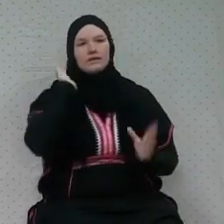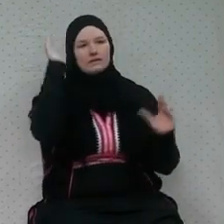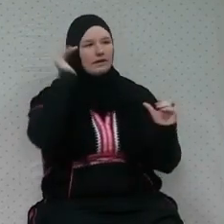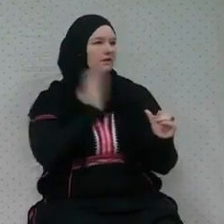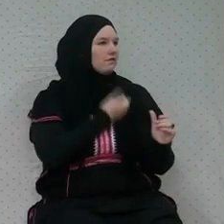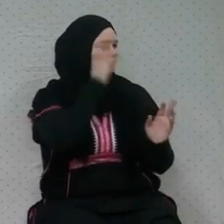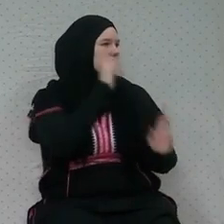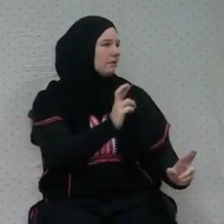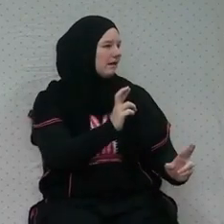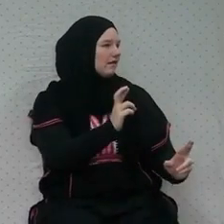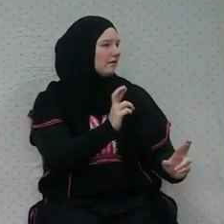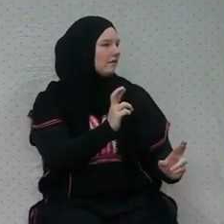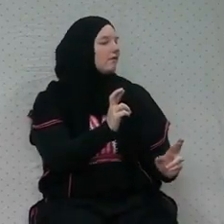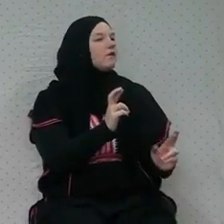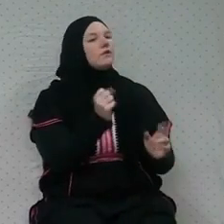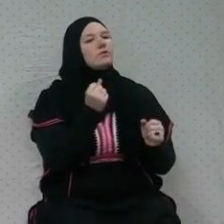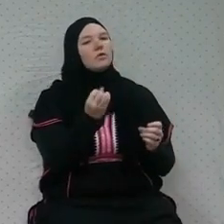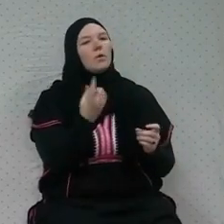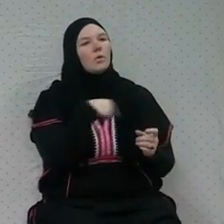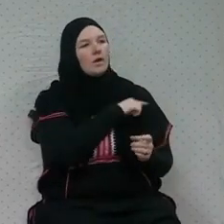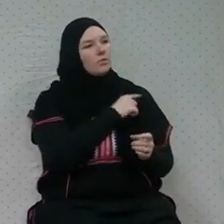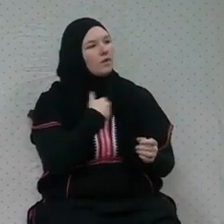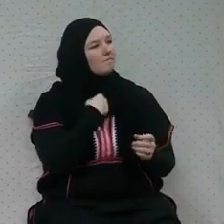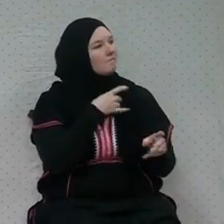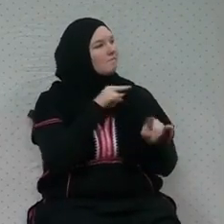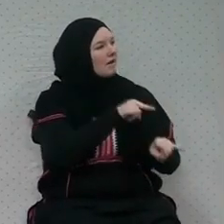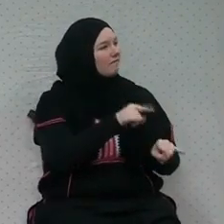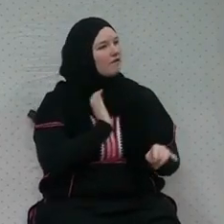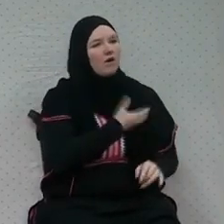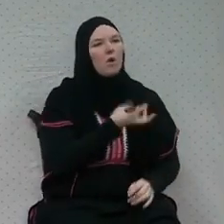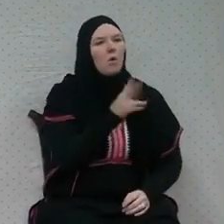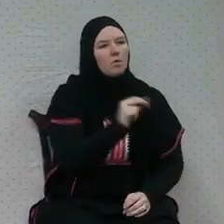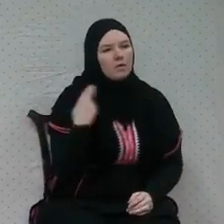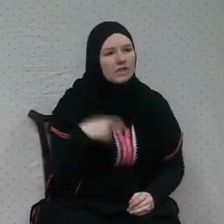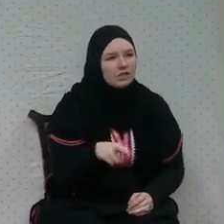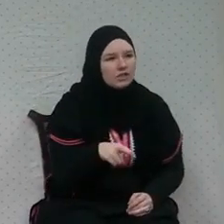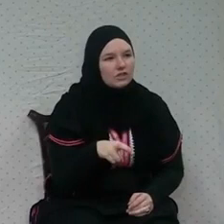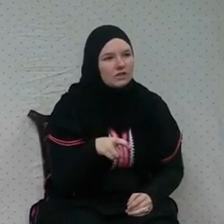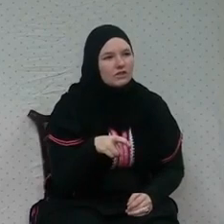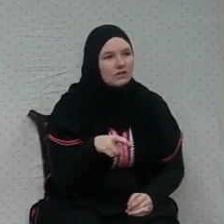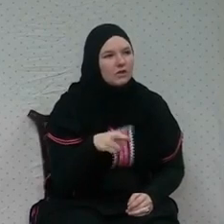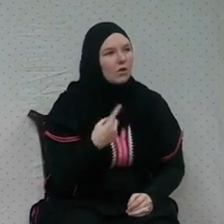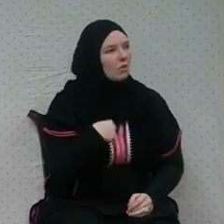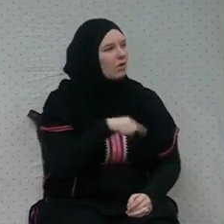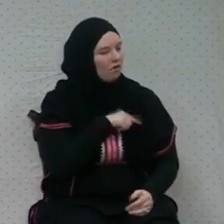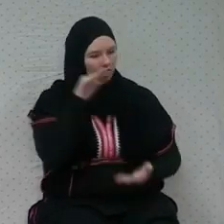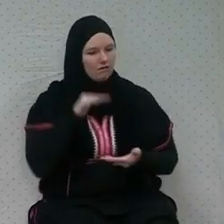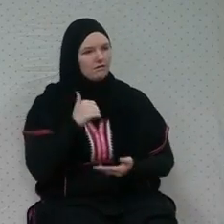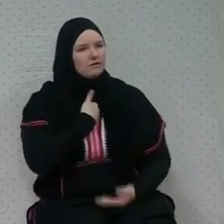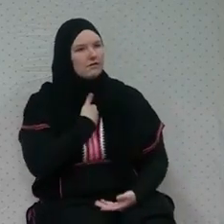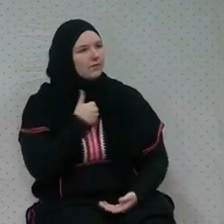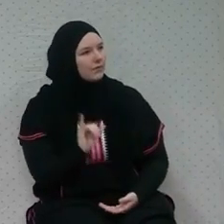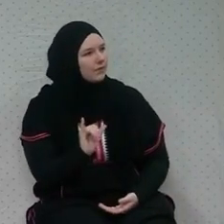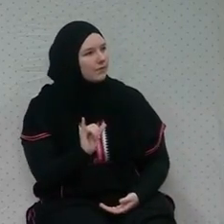respect. And when we demean our own religion, we are actually demeaning ourselves, as if